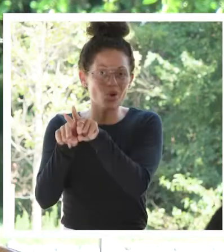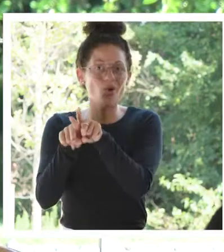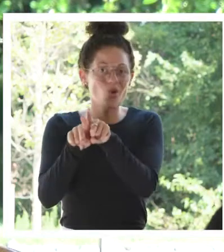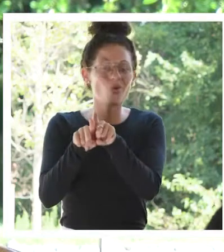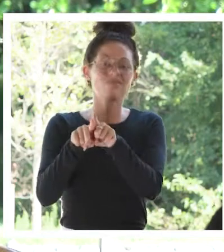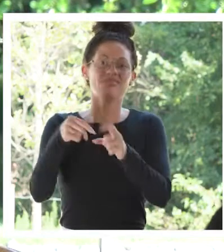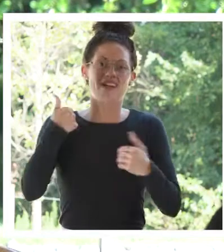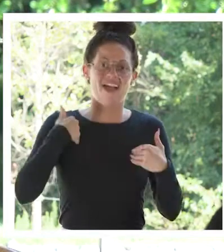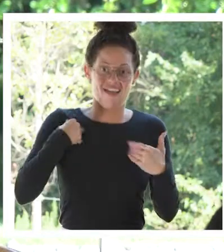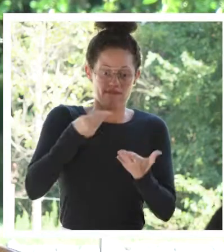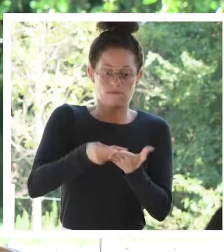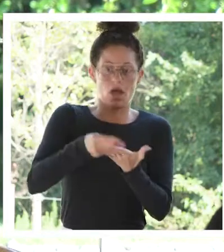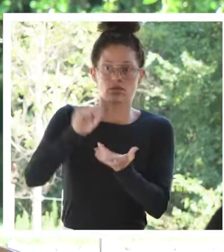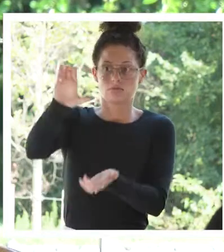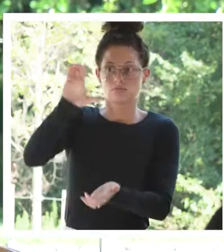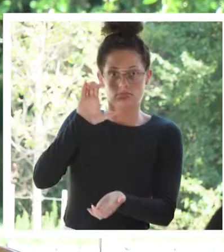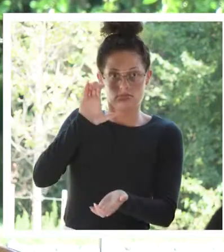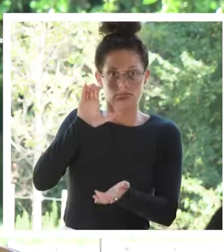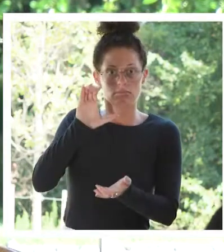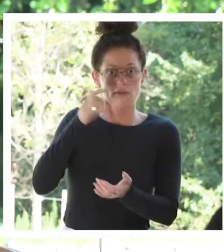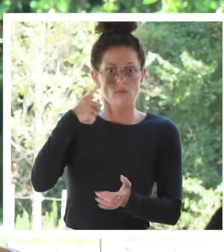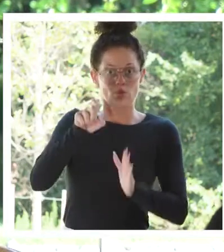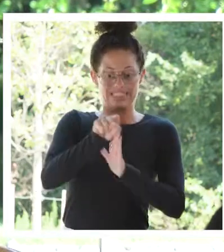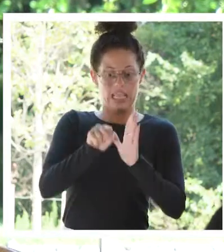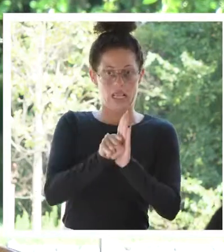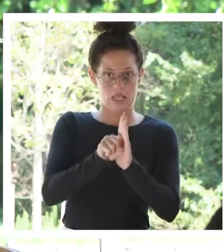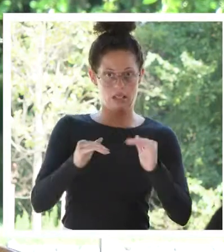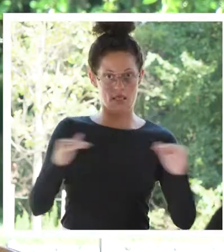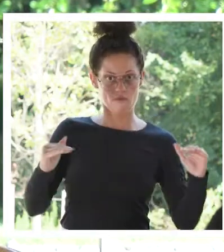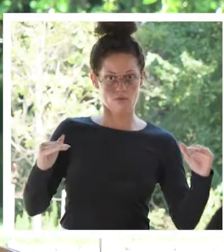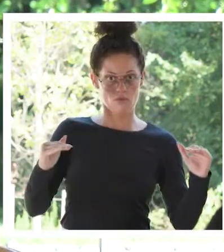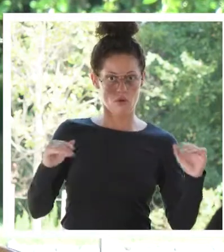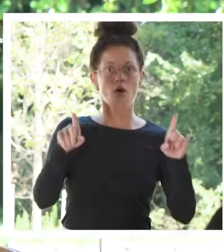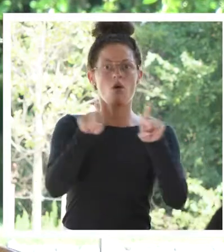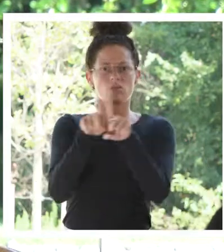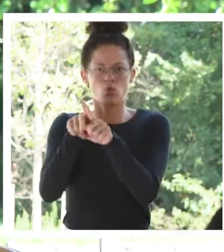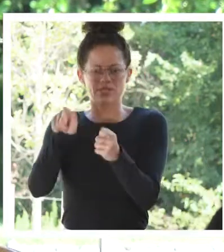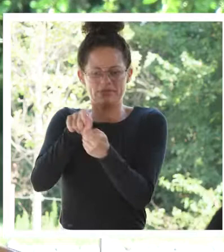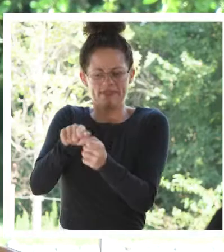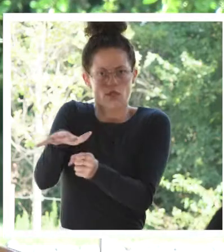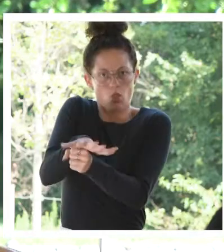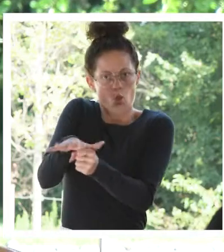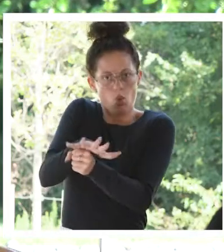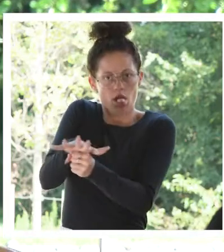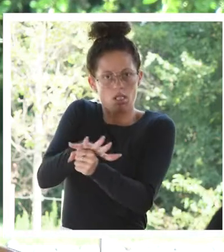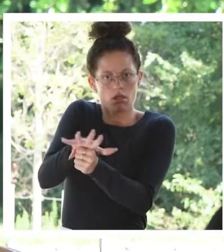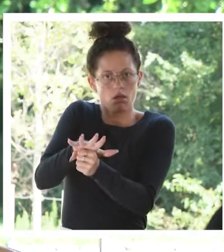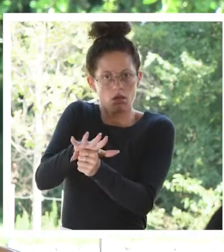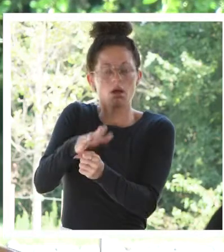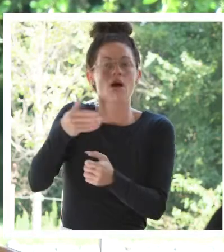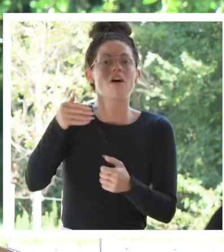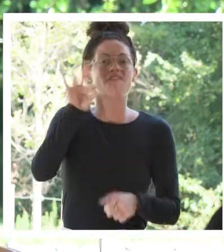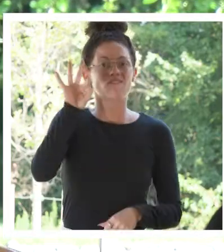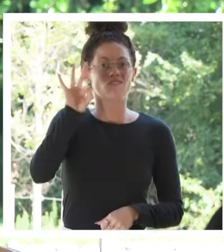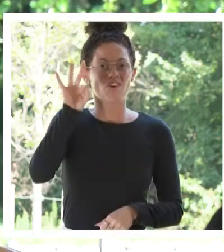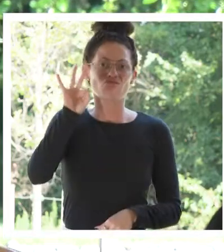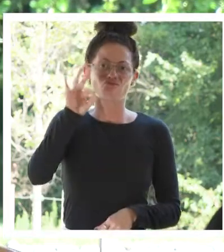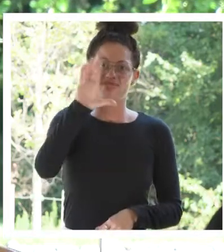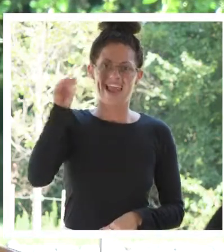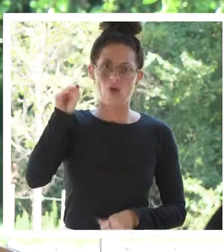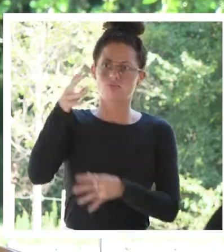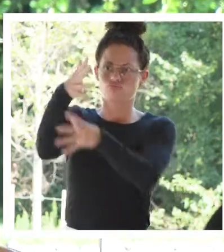state level and at the local level so that Frederick County could use those funds as it